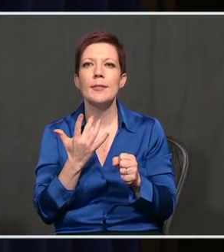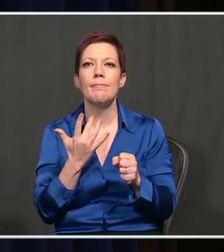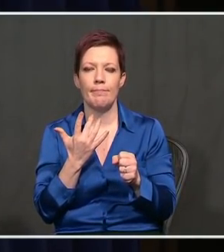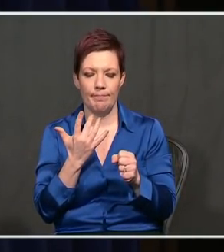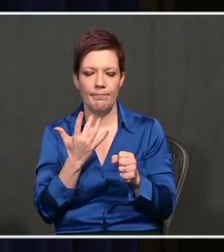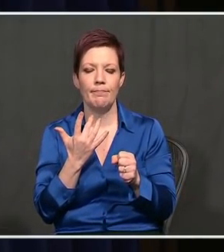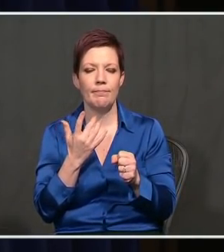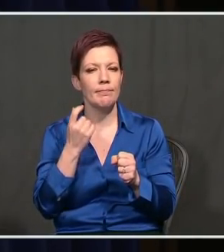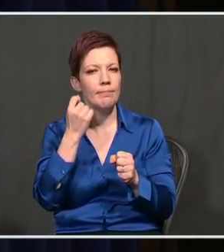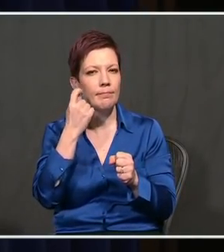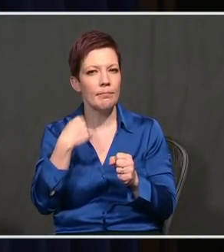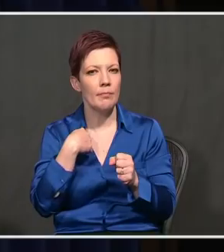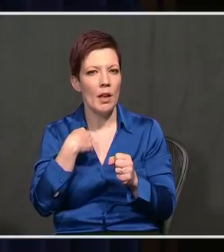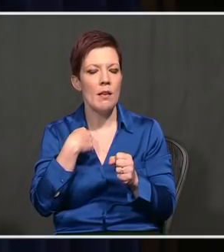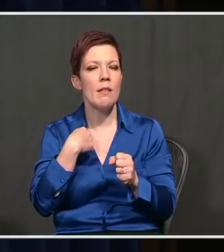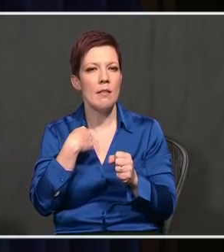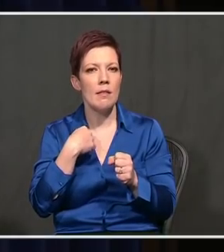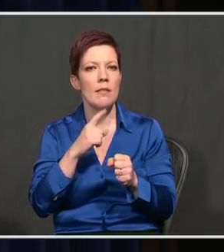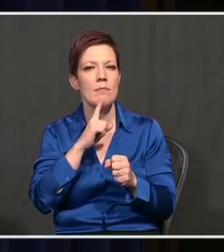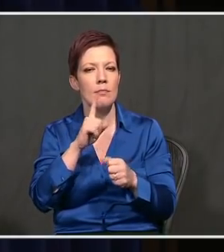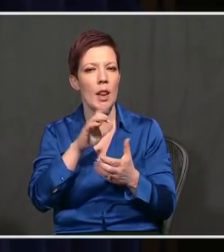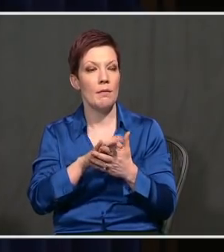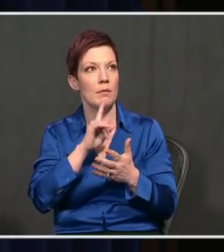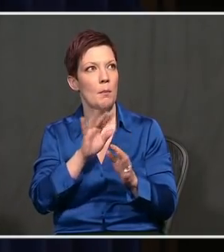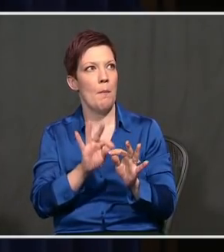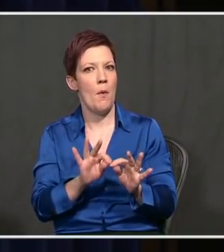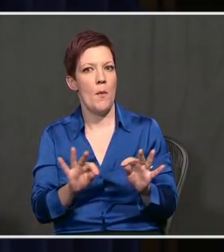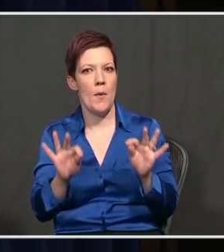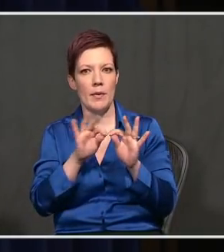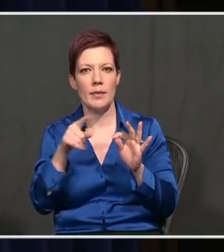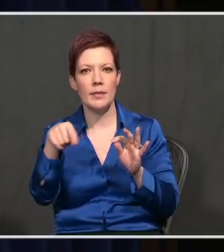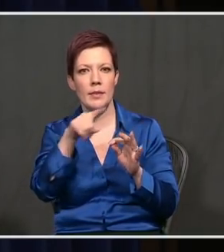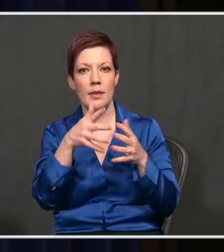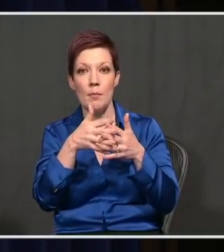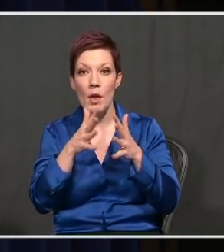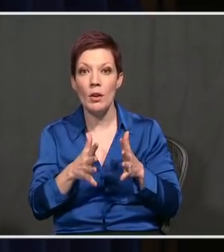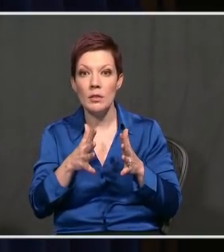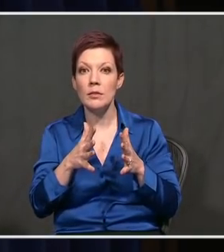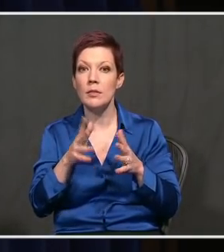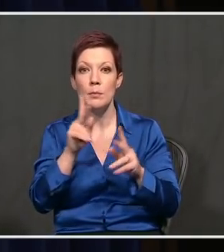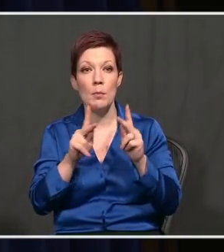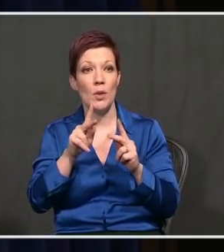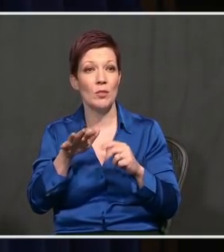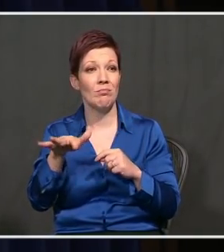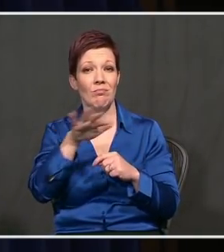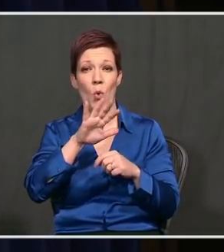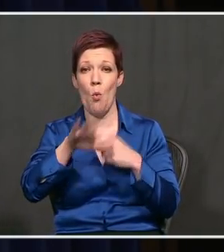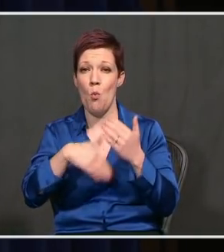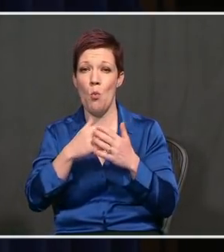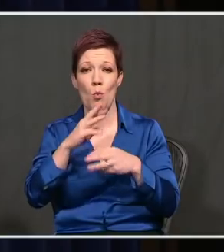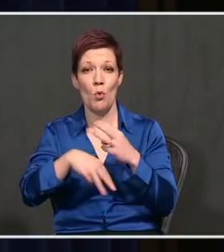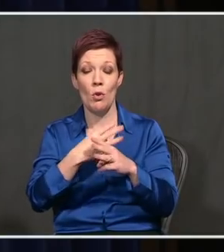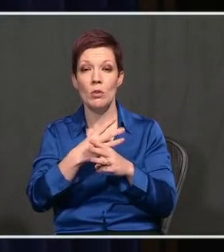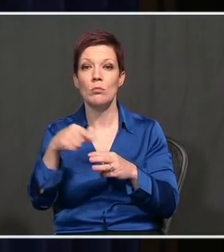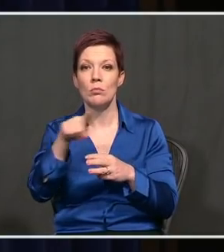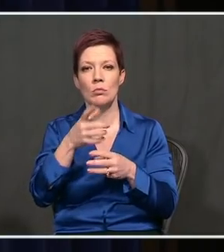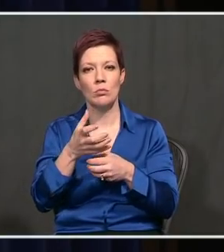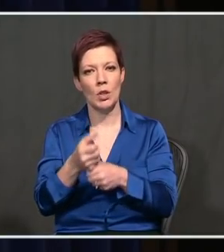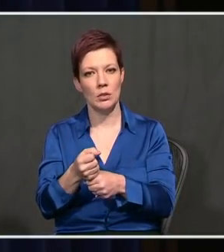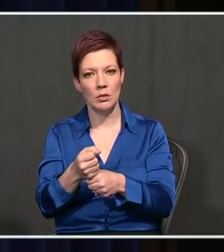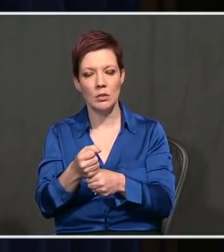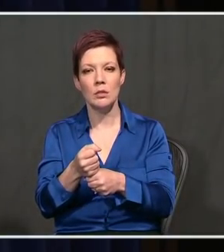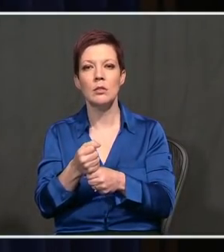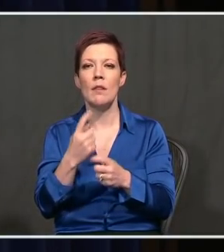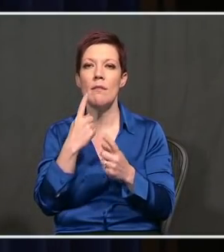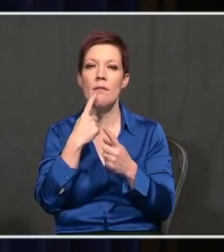very important that Americans and people around the globe trust the effectiveness and safety of